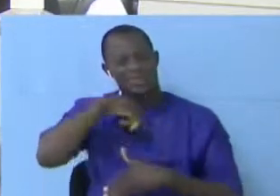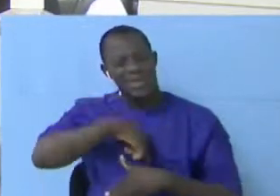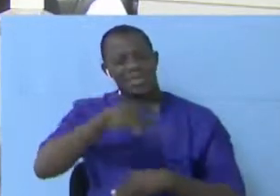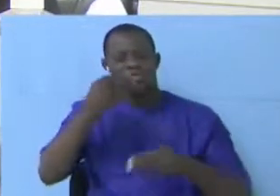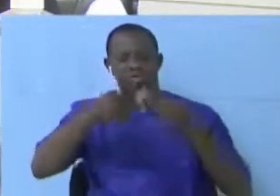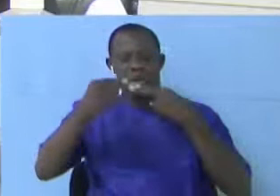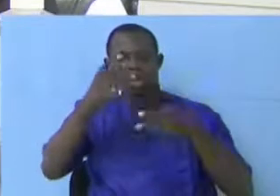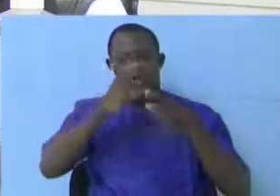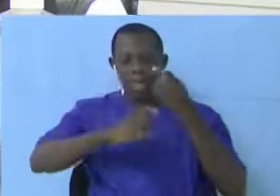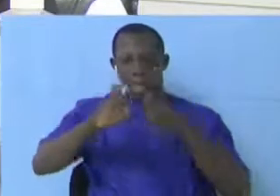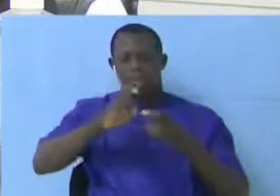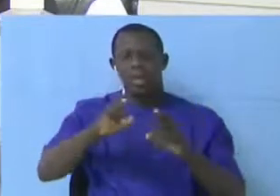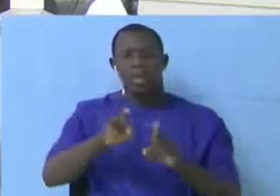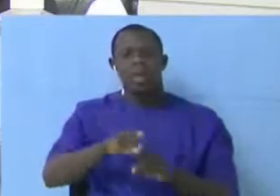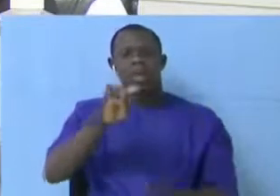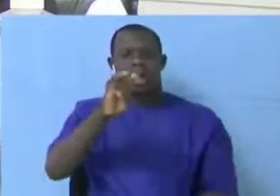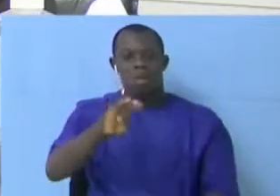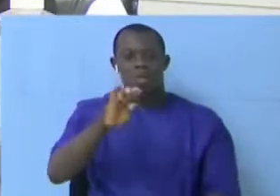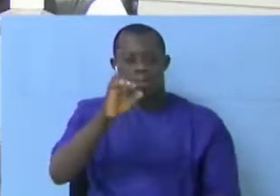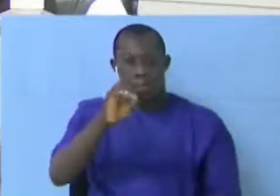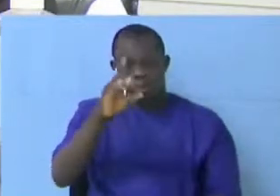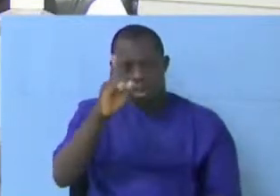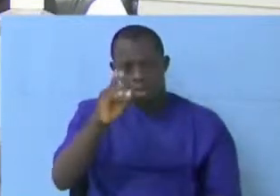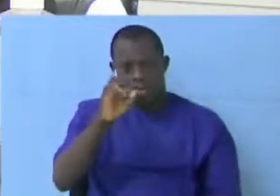wala nyinti ko. Modugay.